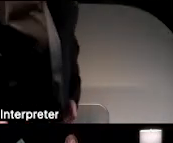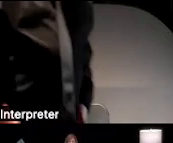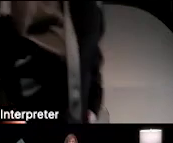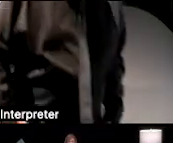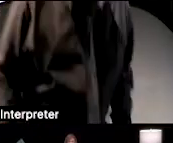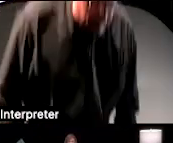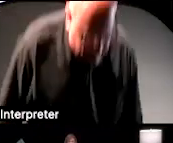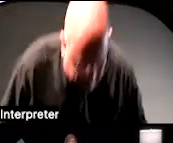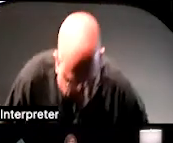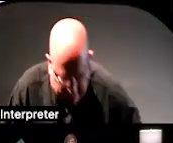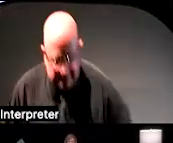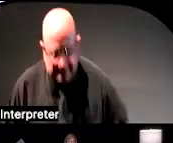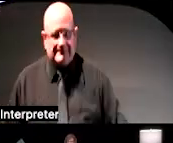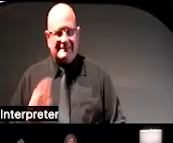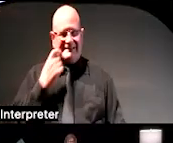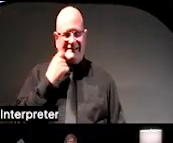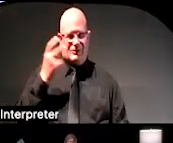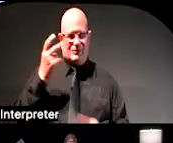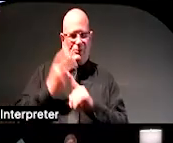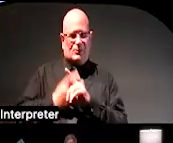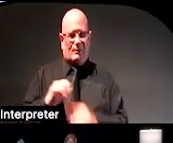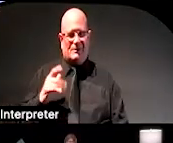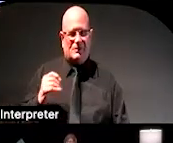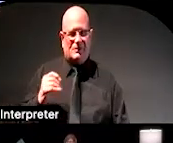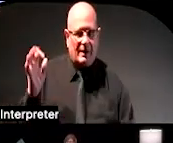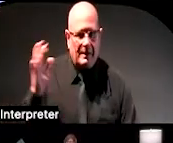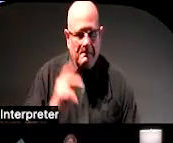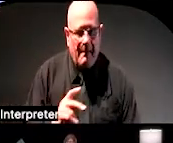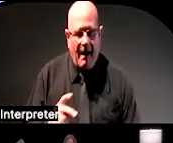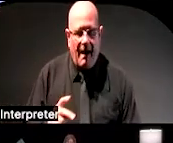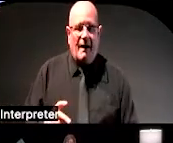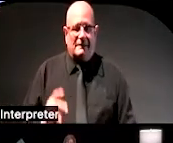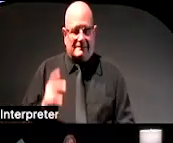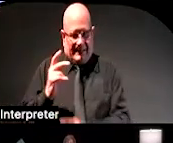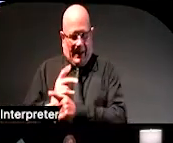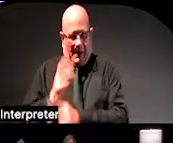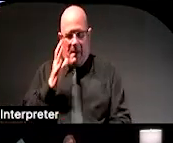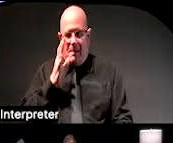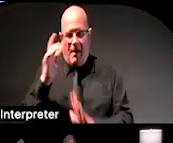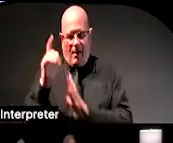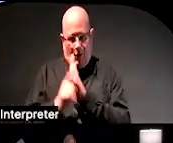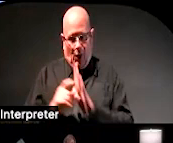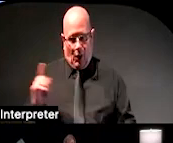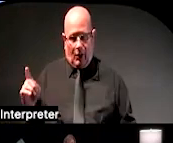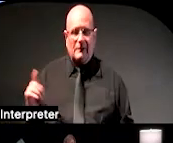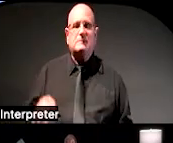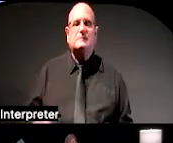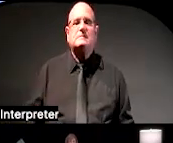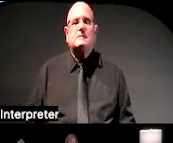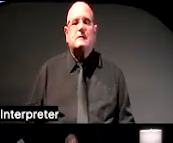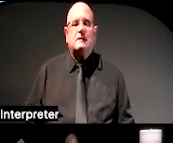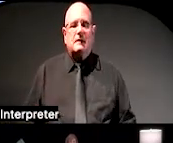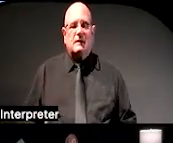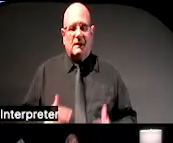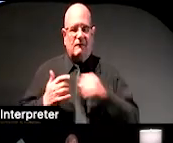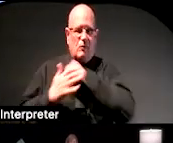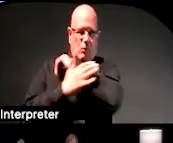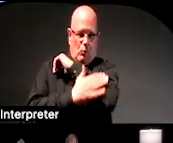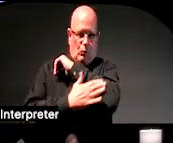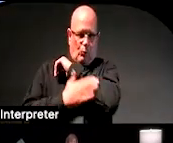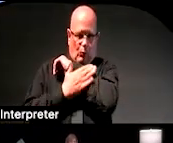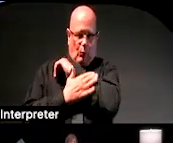2 months ago got back from taking care of my mother-in-law, who lives in a rural